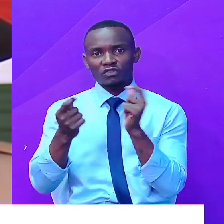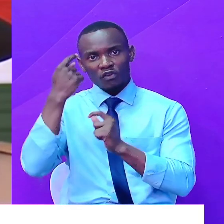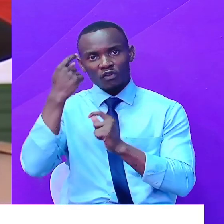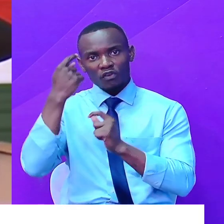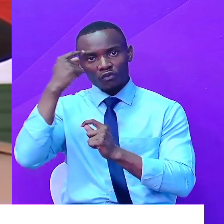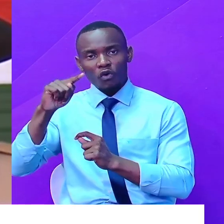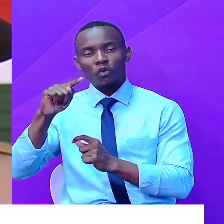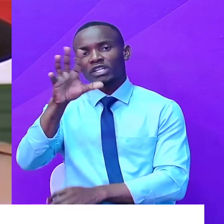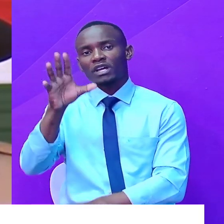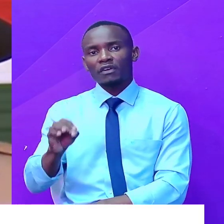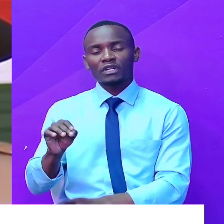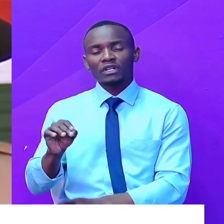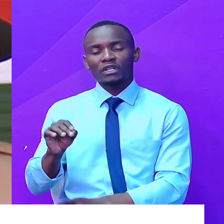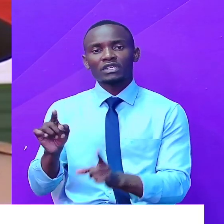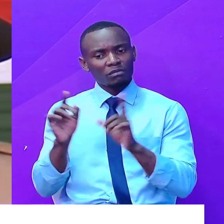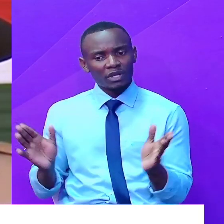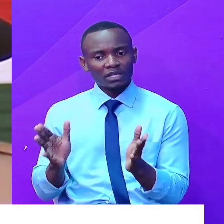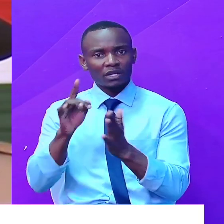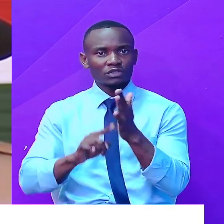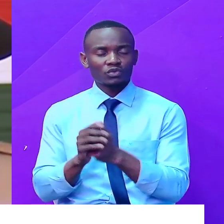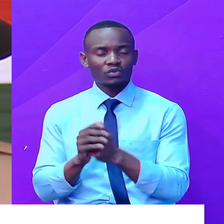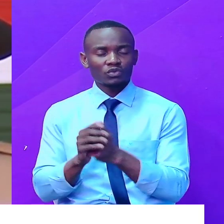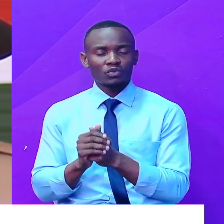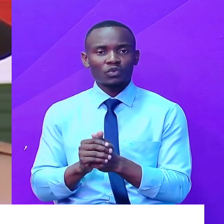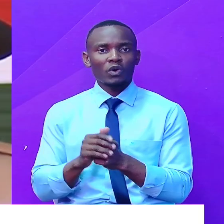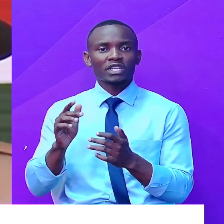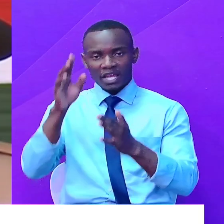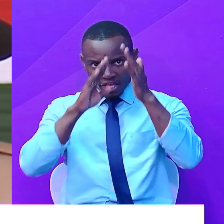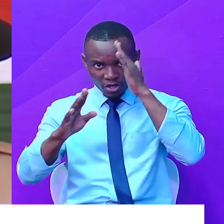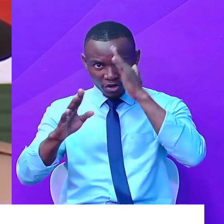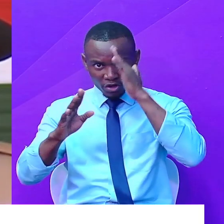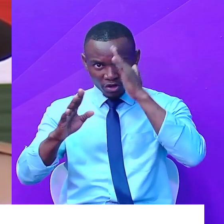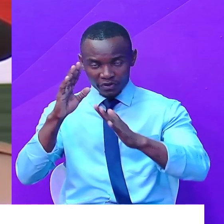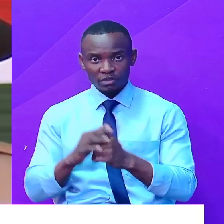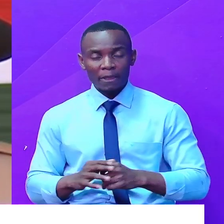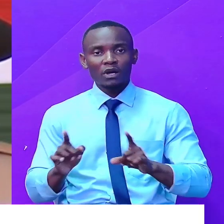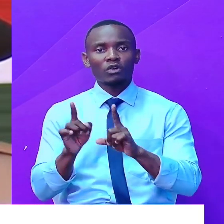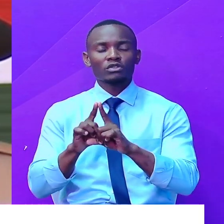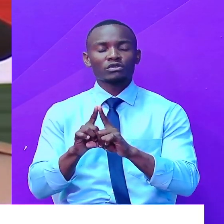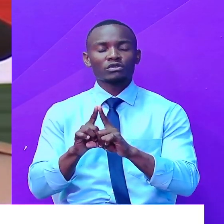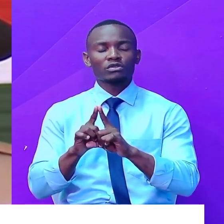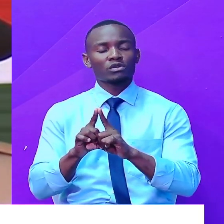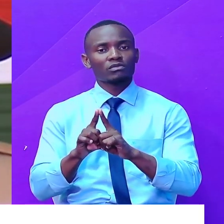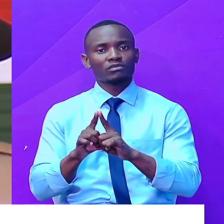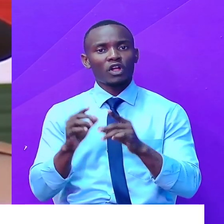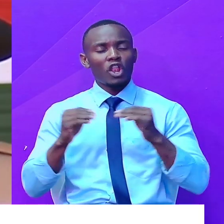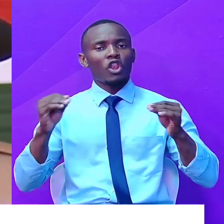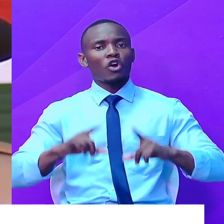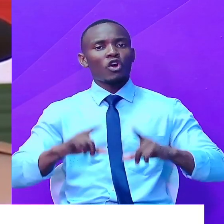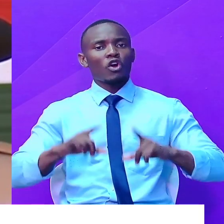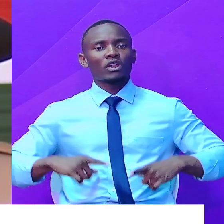and social innovation. Long live the memory of Kenyan heroes. Long live